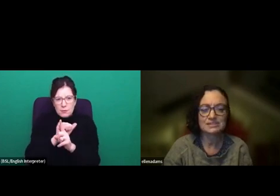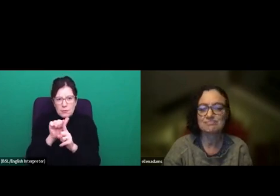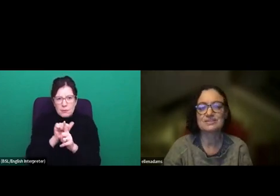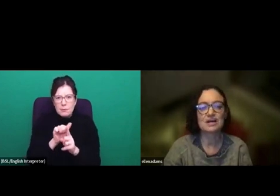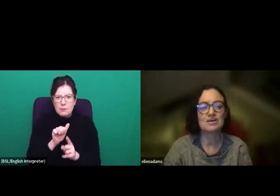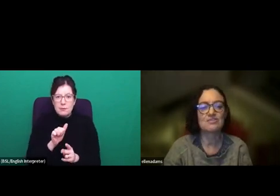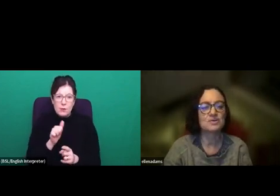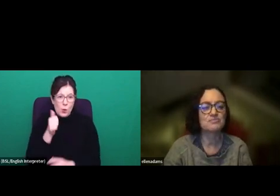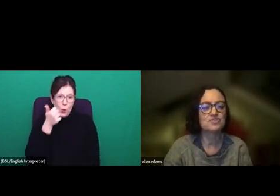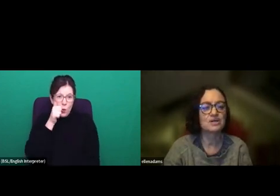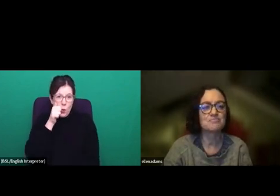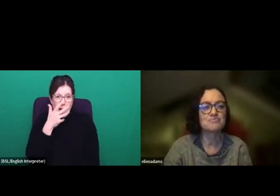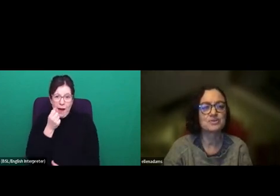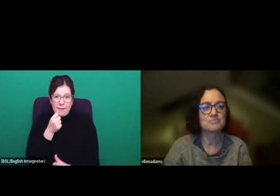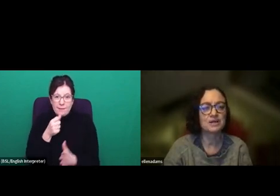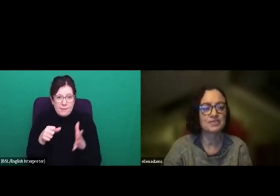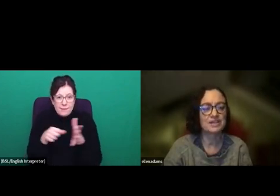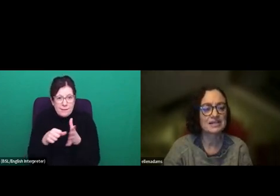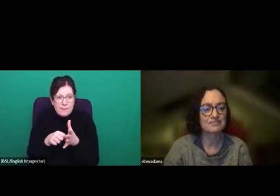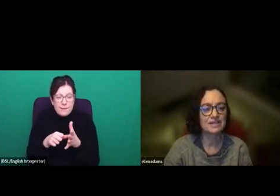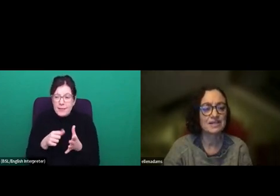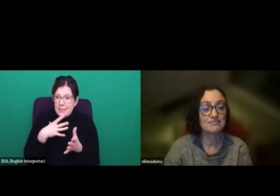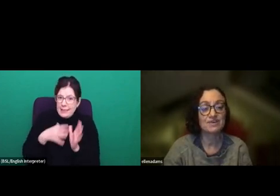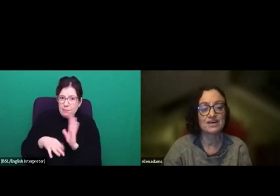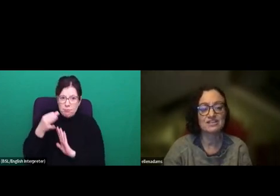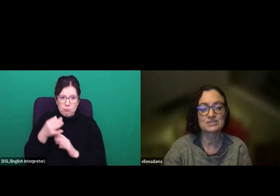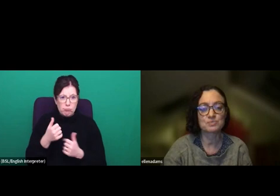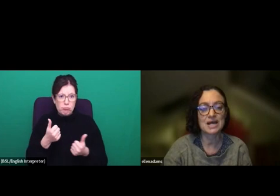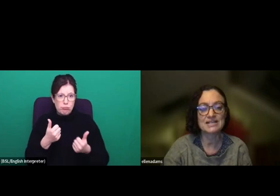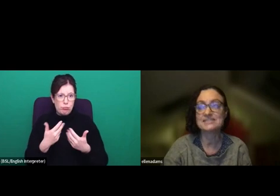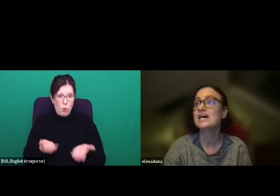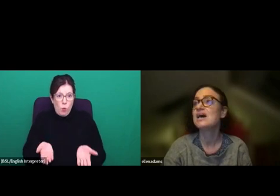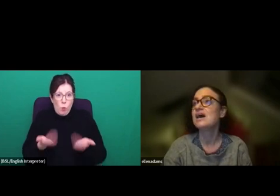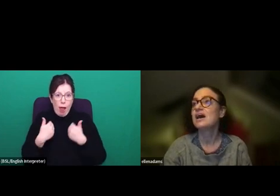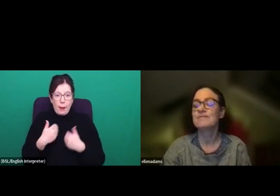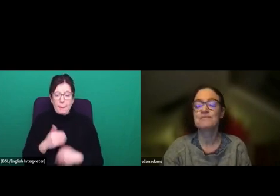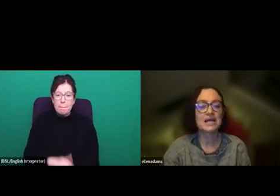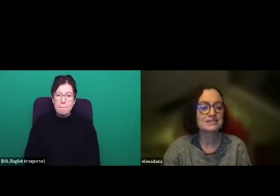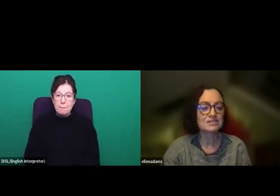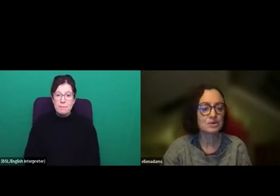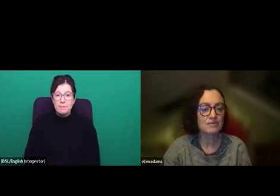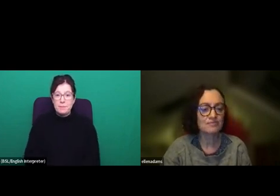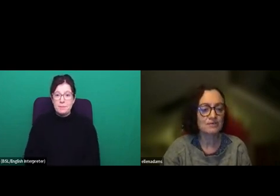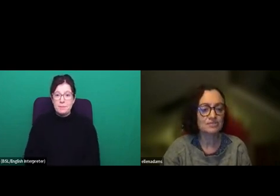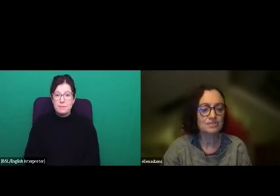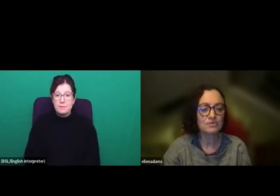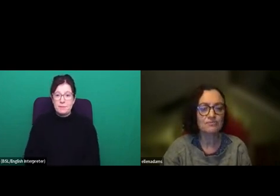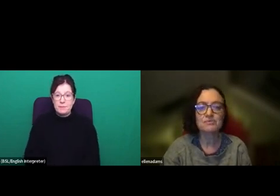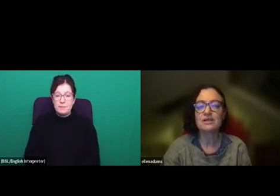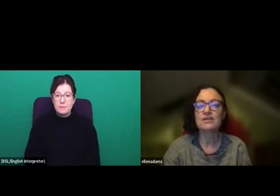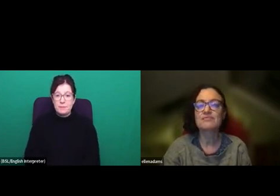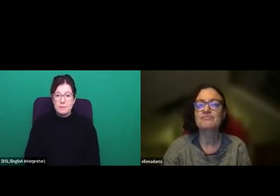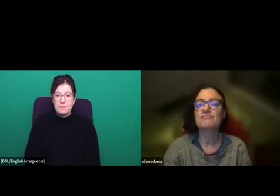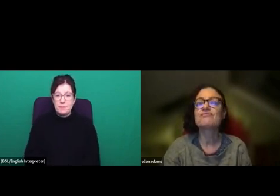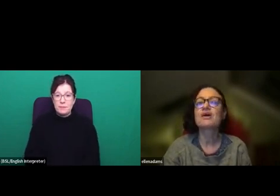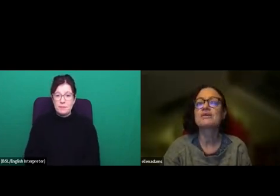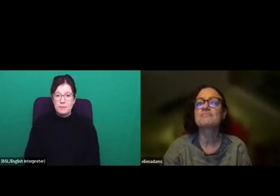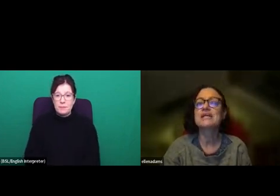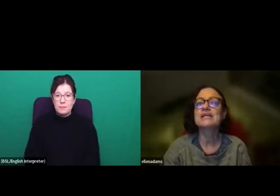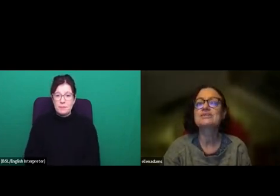hitches and room for improvement, I think, in various ways. Excellent. So I've just got